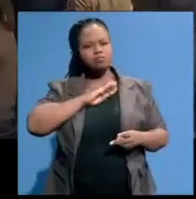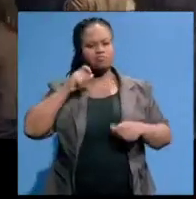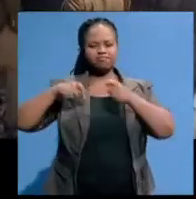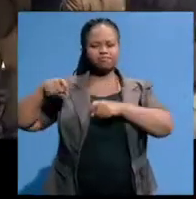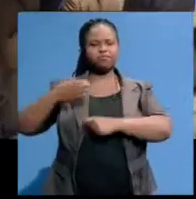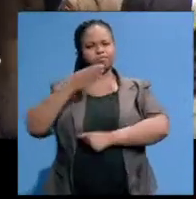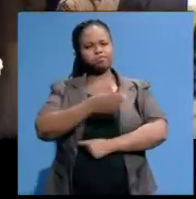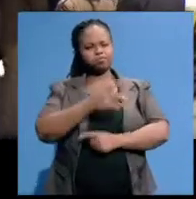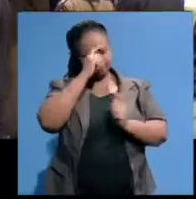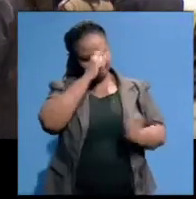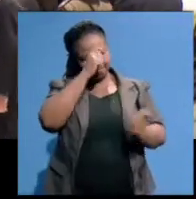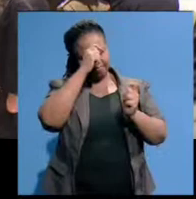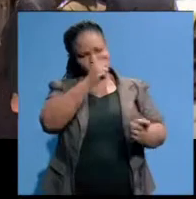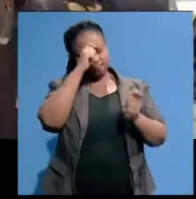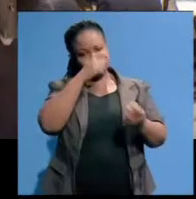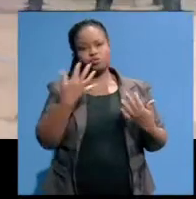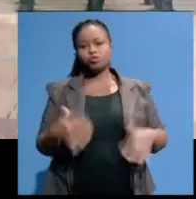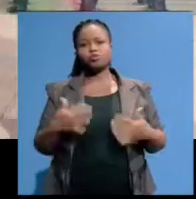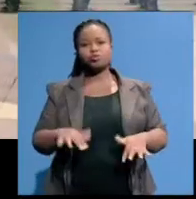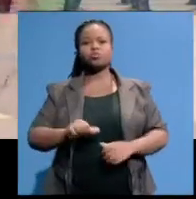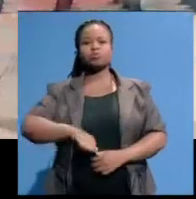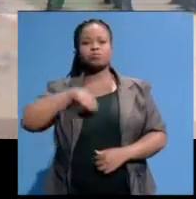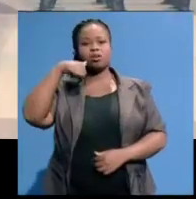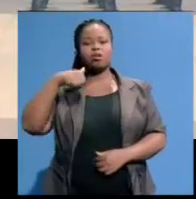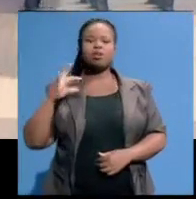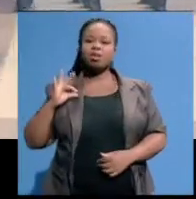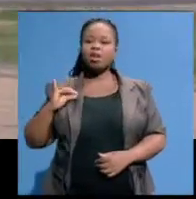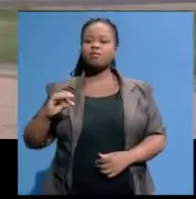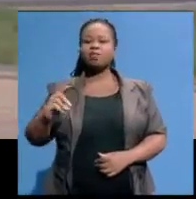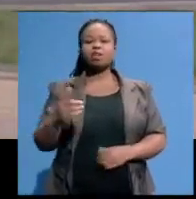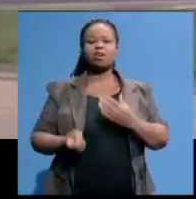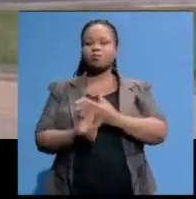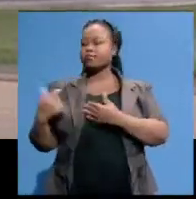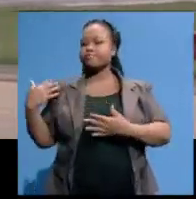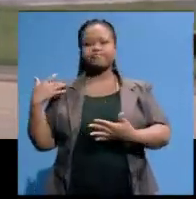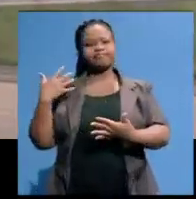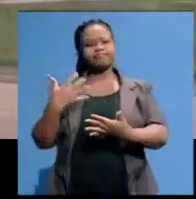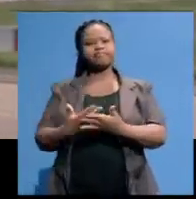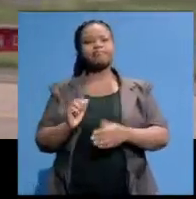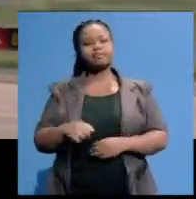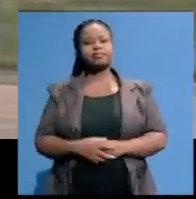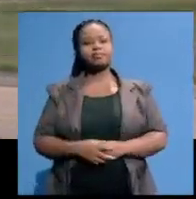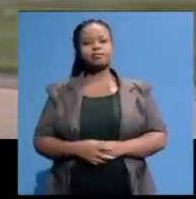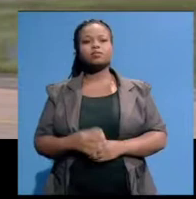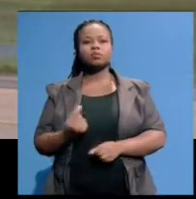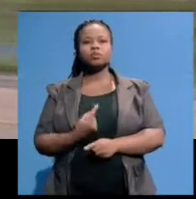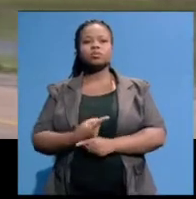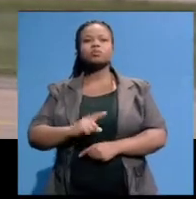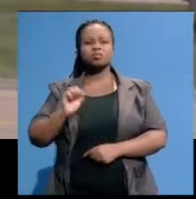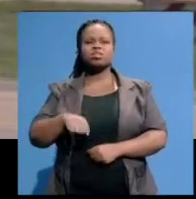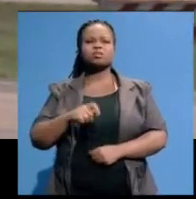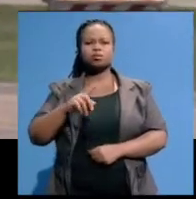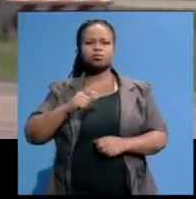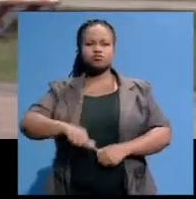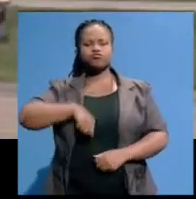precision that they would have been proud of how everything was carried out Unati for the past couple of days. I think Utata Rob would also be proud with the amount